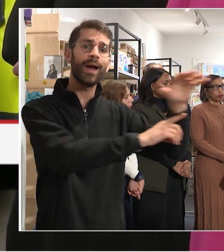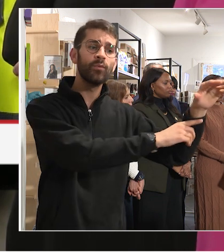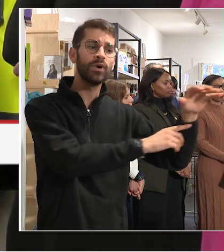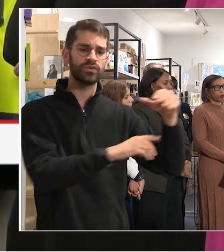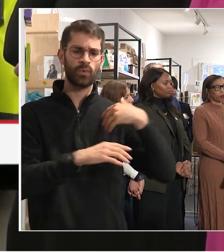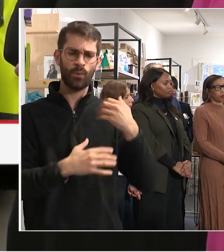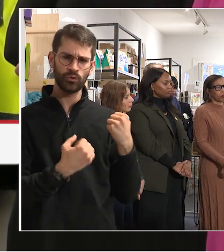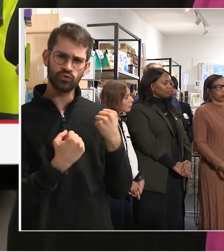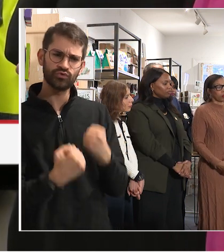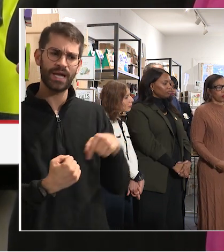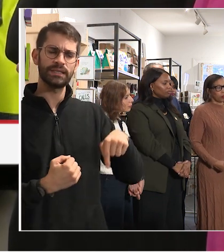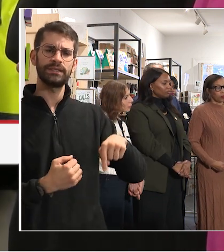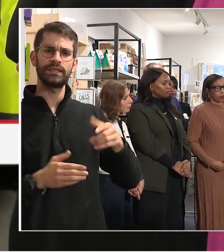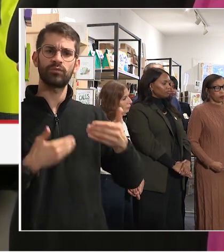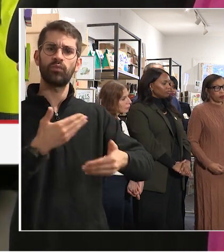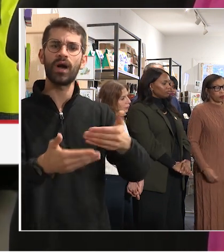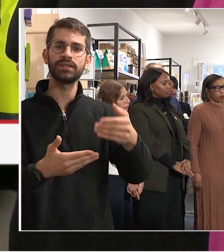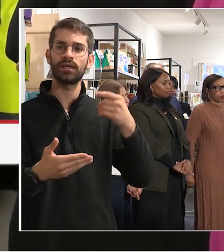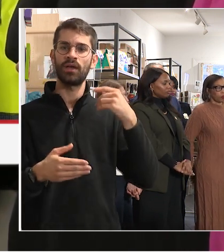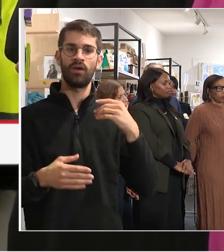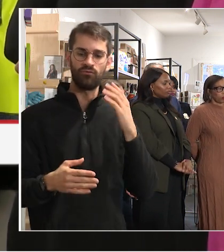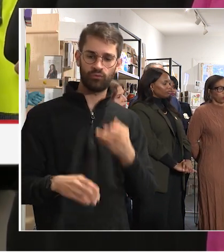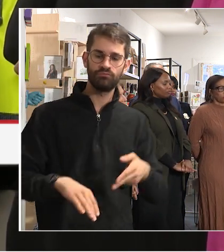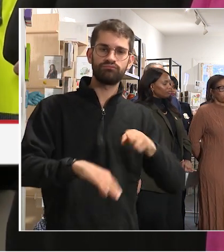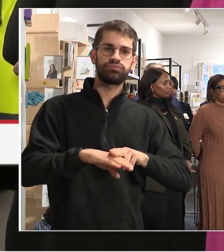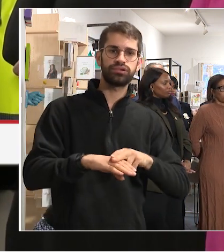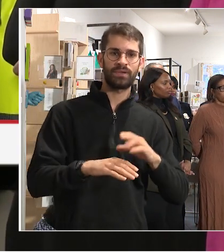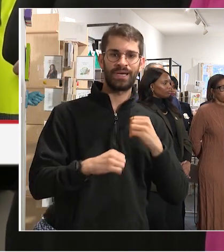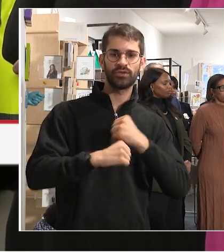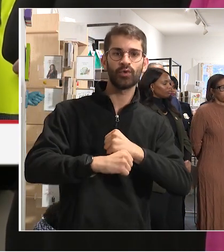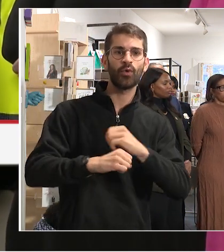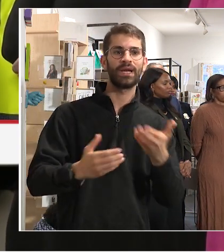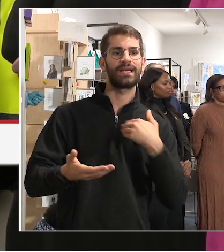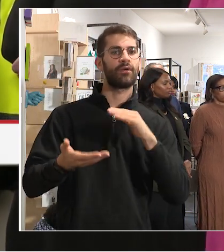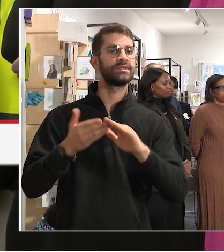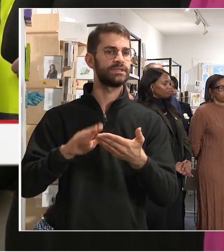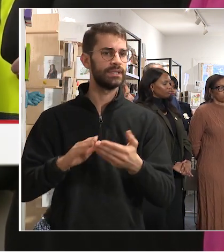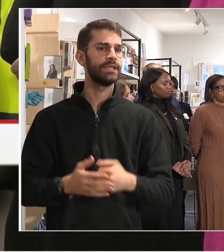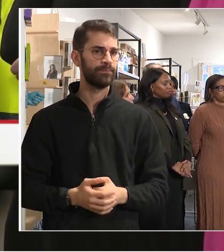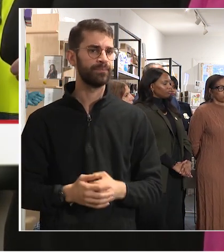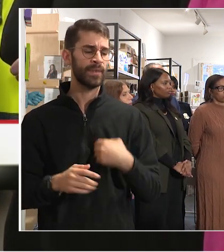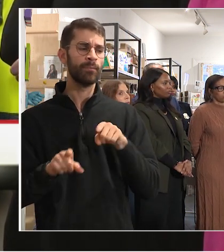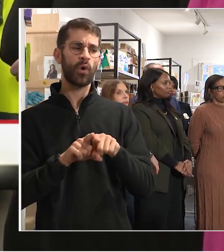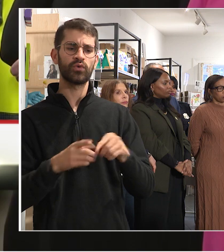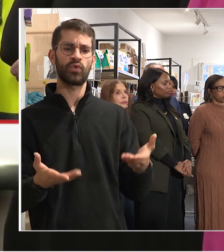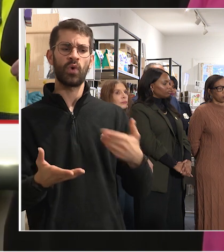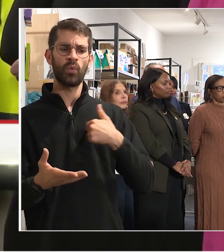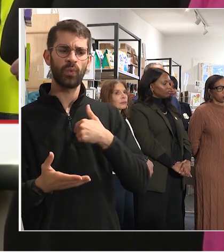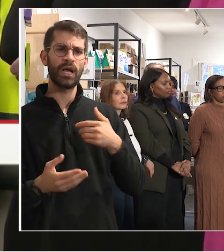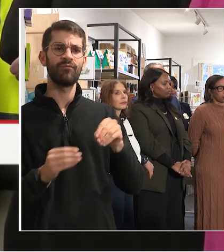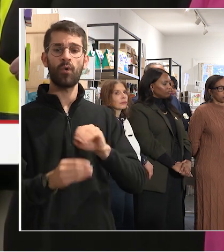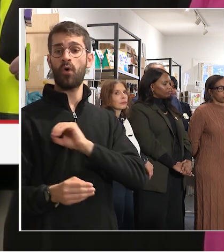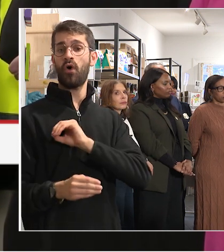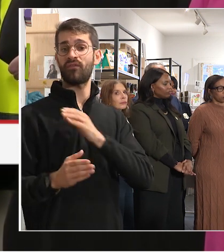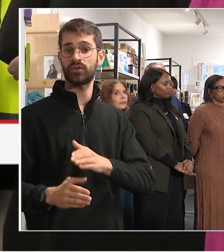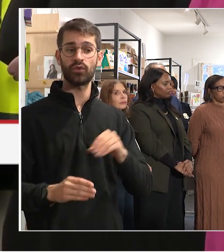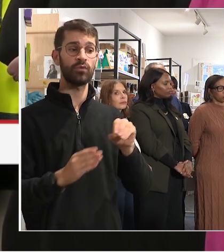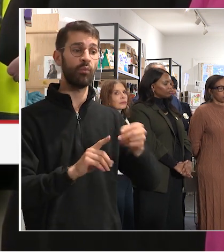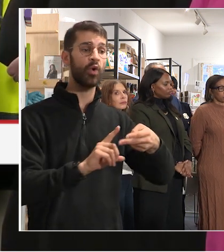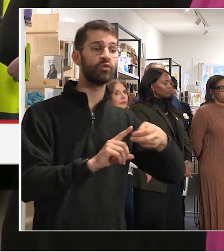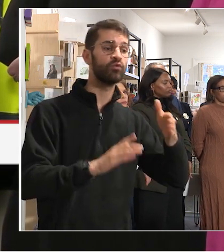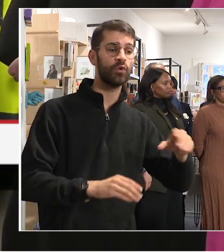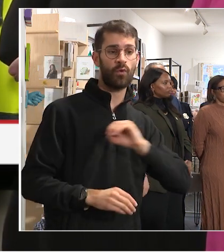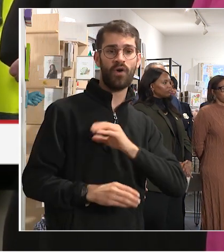is necessary in our city. We've also fully staffed for this holiday season with officers, recruit officers, providing an added layer